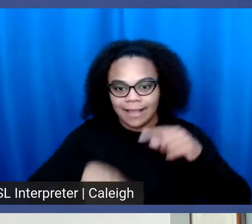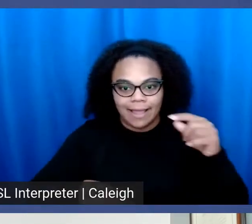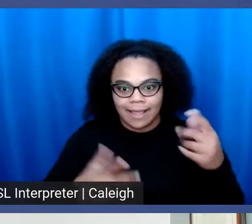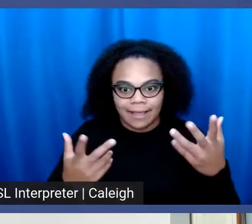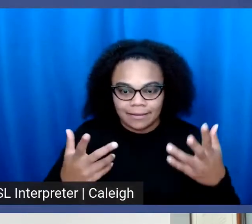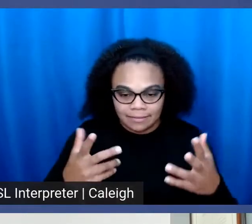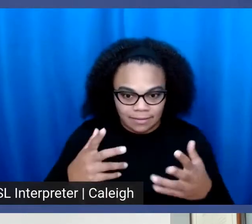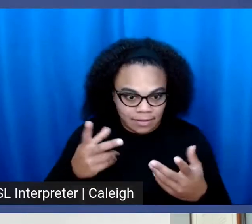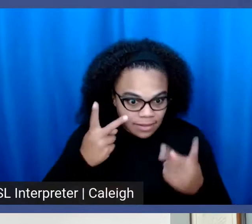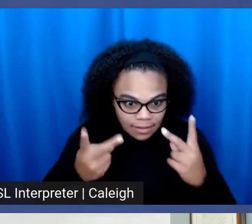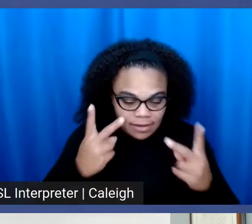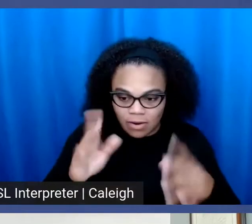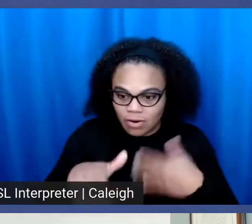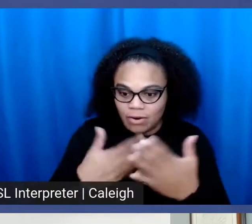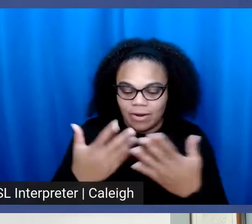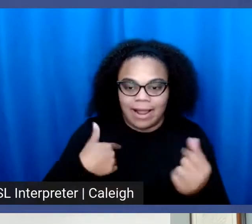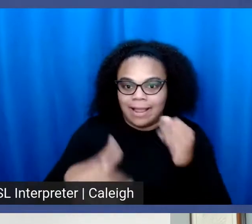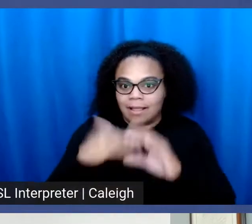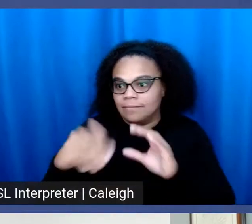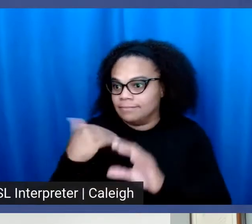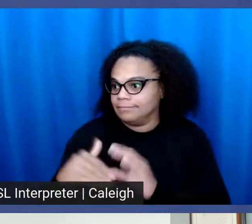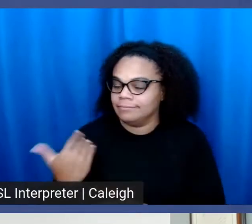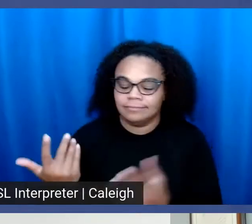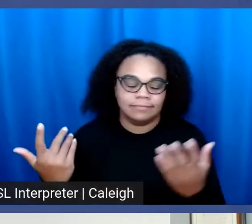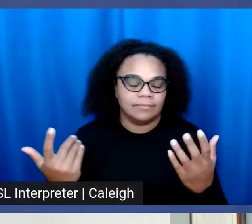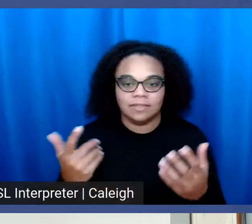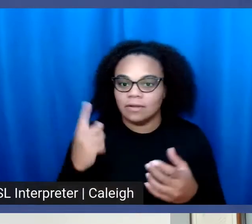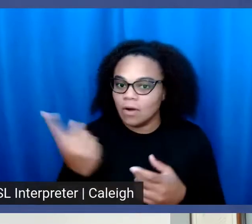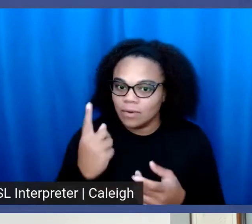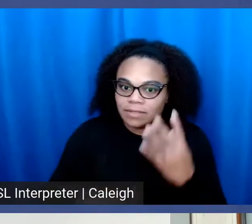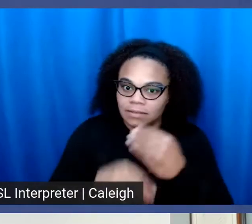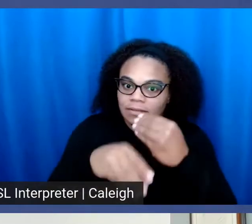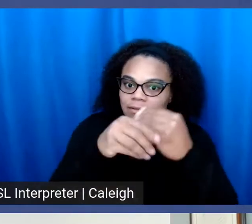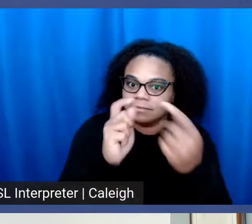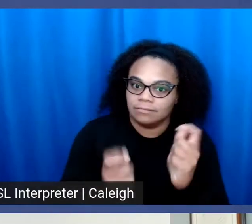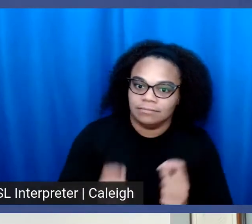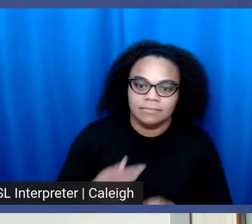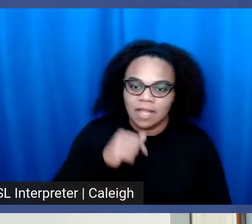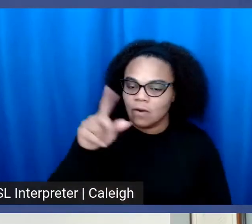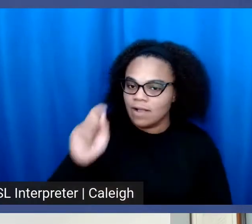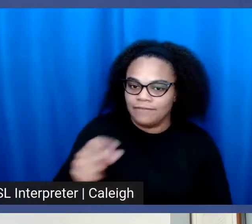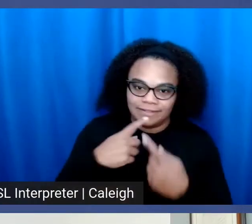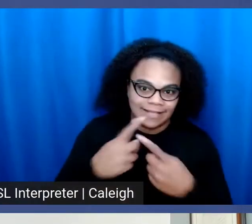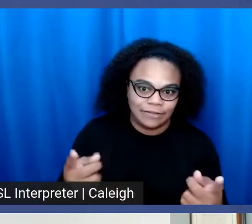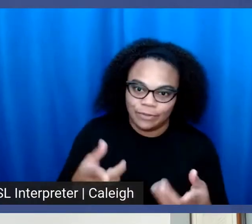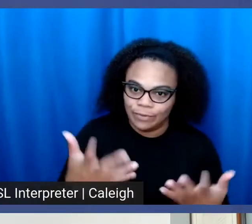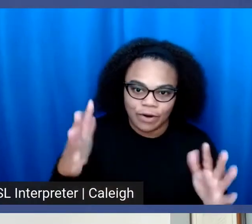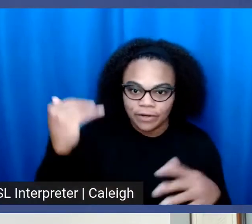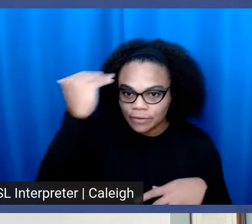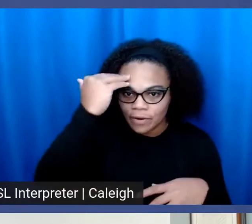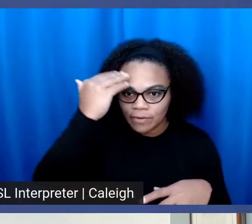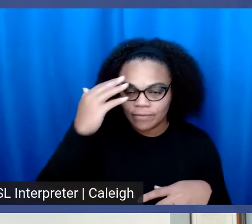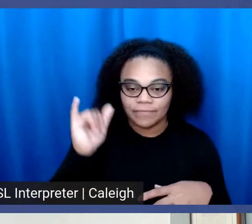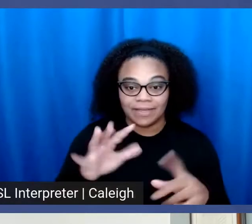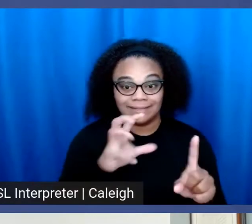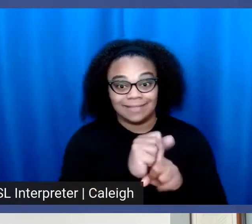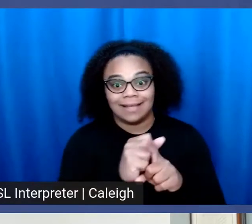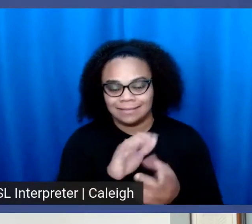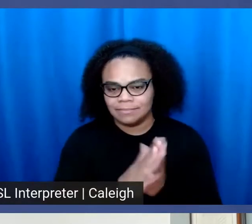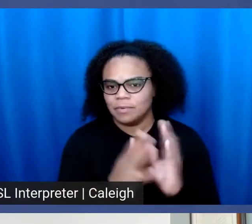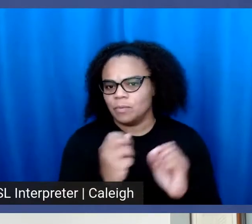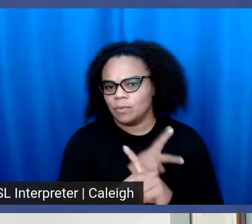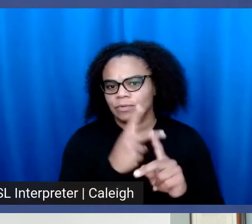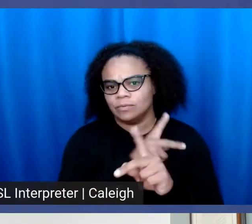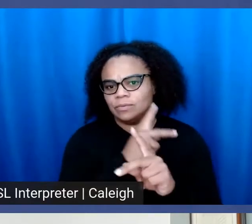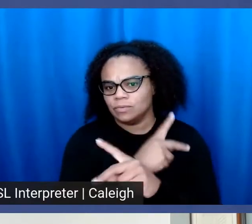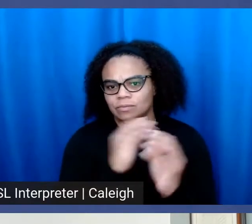another email. So, again, I don't have to tell this group. I certainly don't have to tell Martha. So the attacks are spiraling. And my point